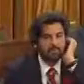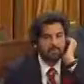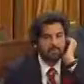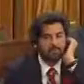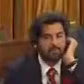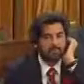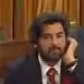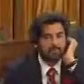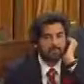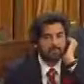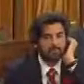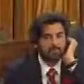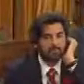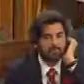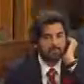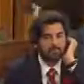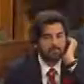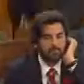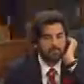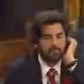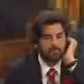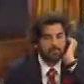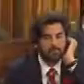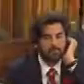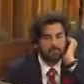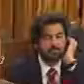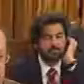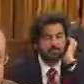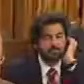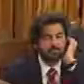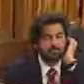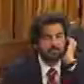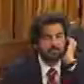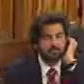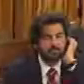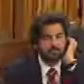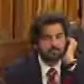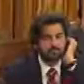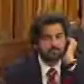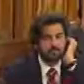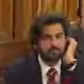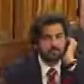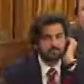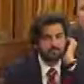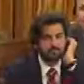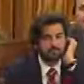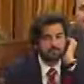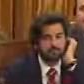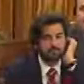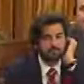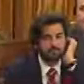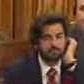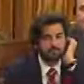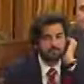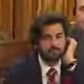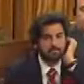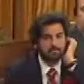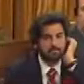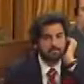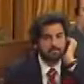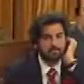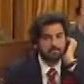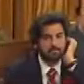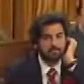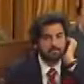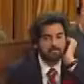As it currently stands, enrolled, and I fully accept her ruling, that there could be, that I could have an